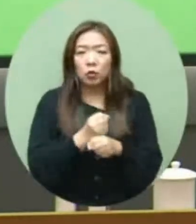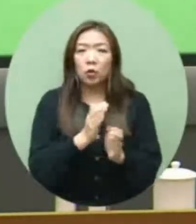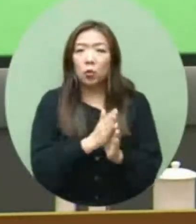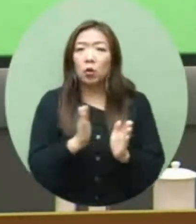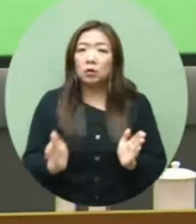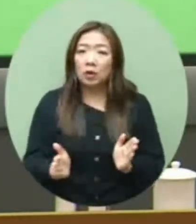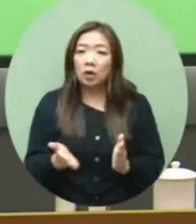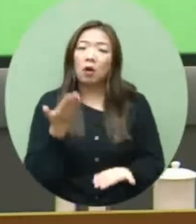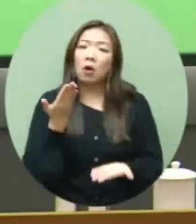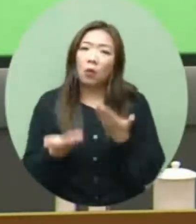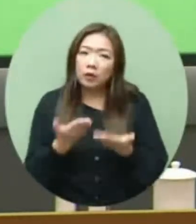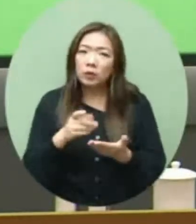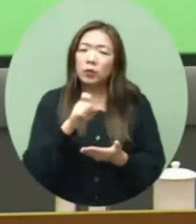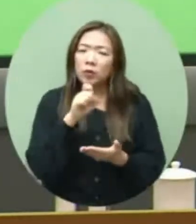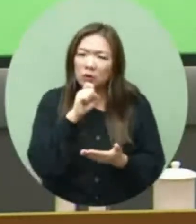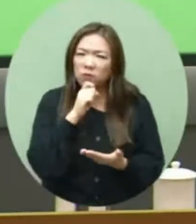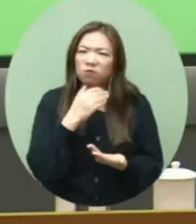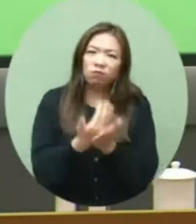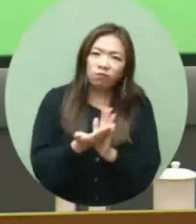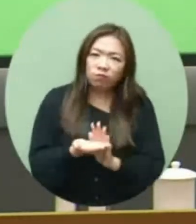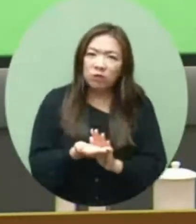obstacles.